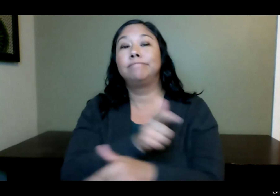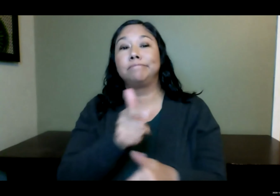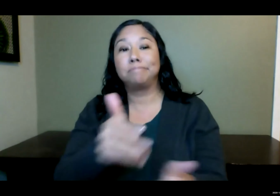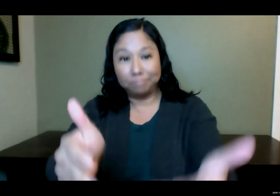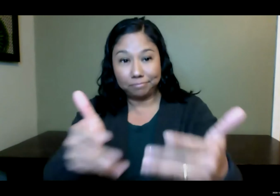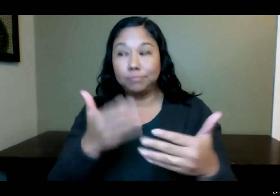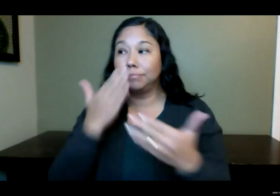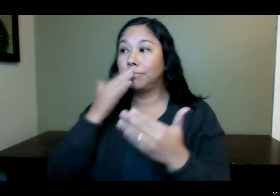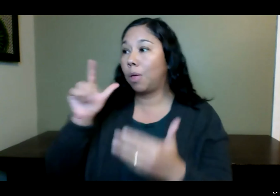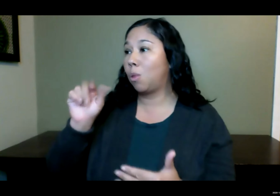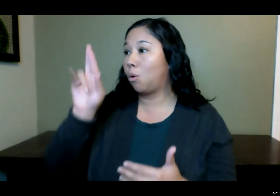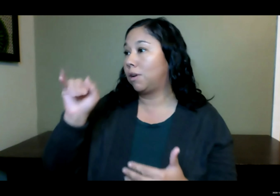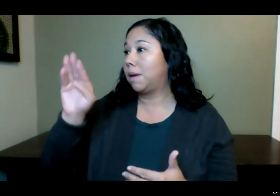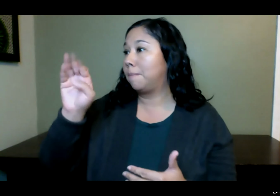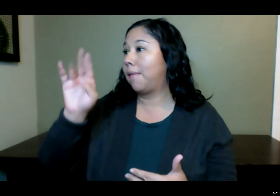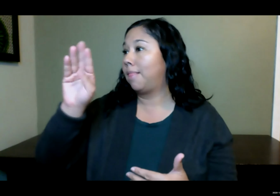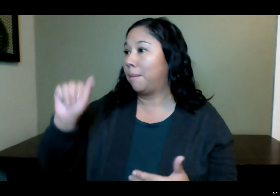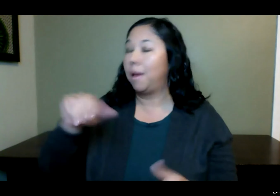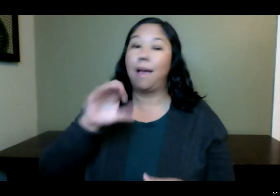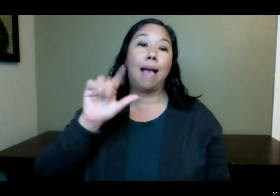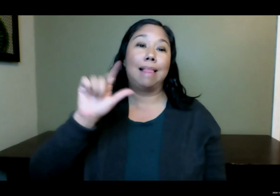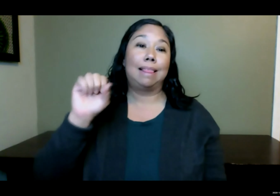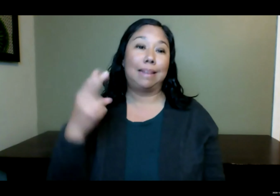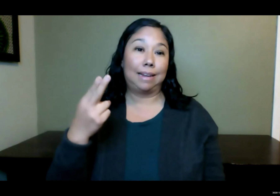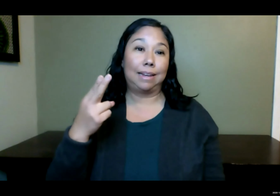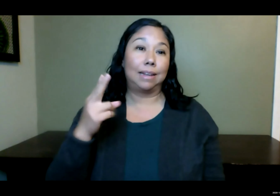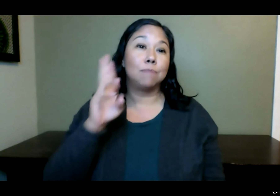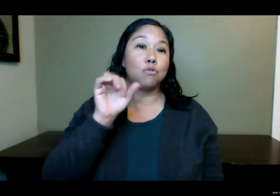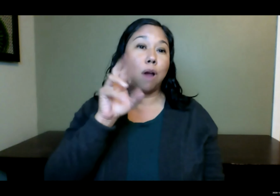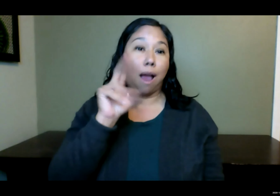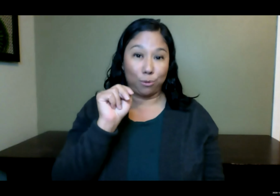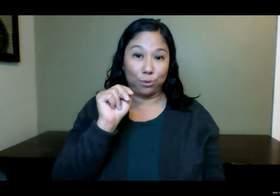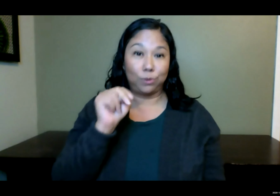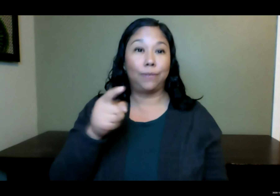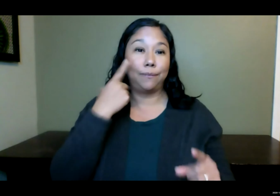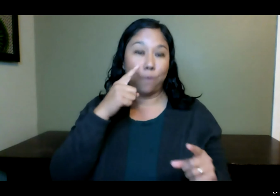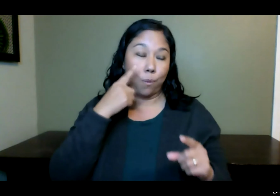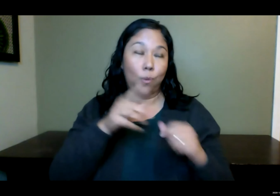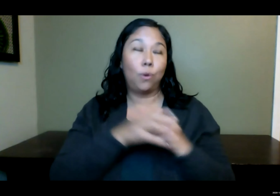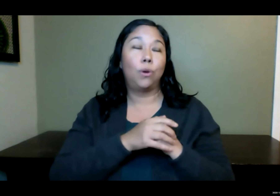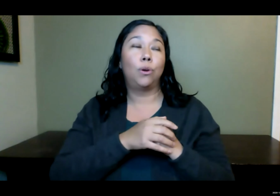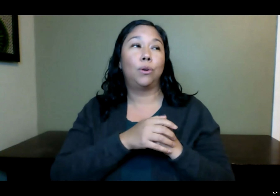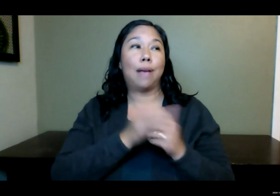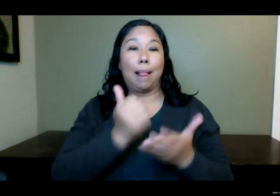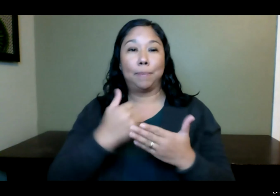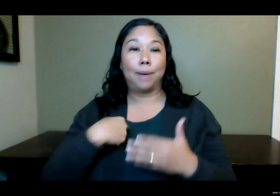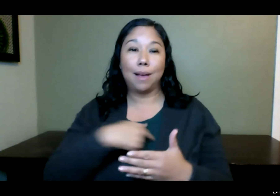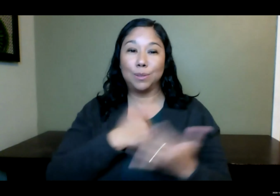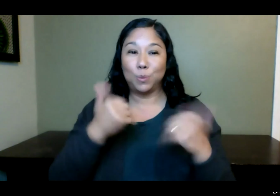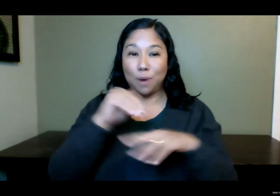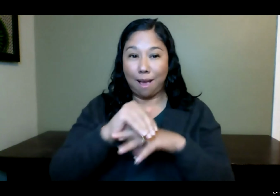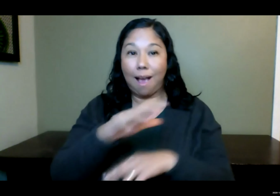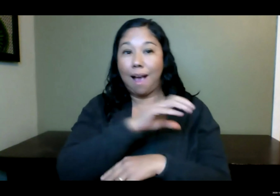Lori Bellama and Leah Brown for helping us tonight, as well